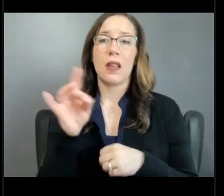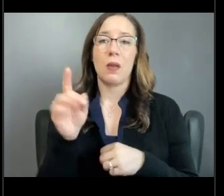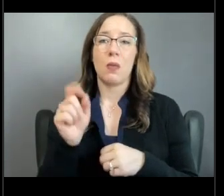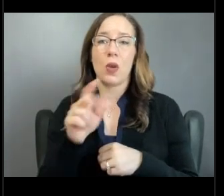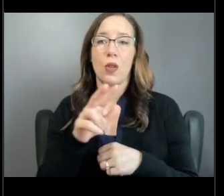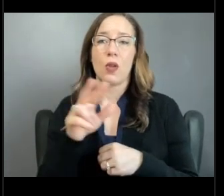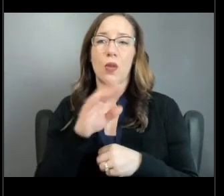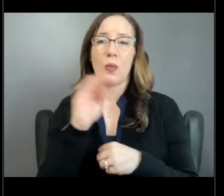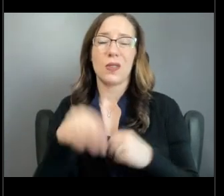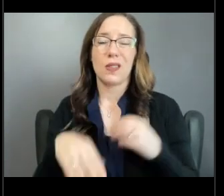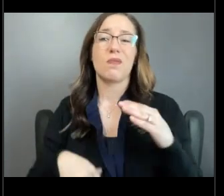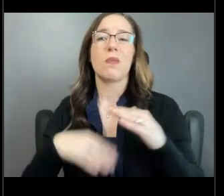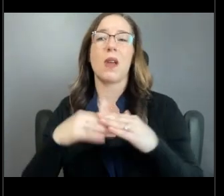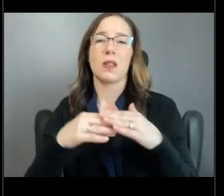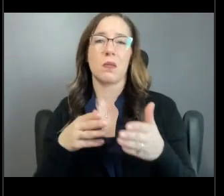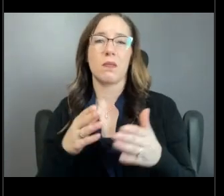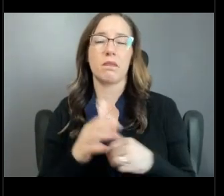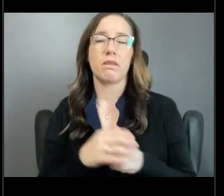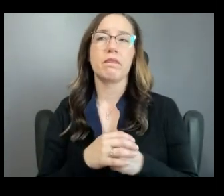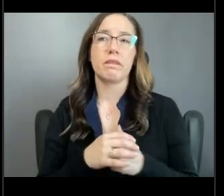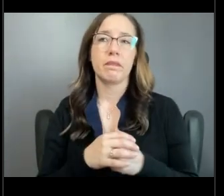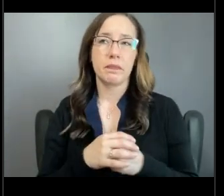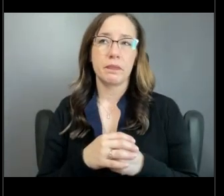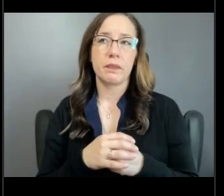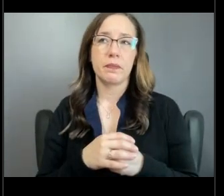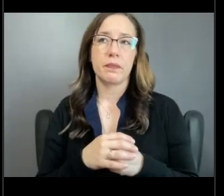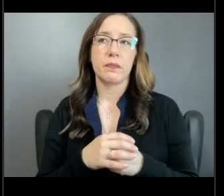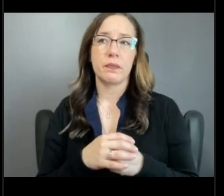8.33 is the maximum allowable slope.